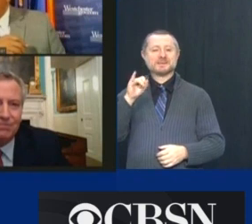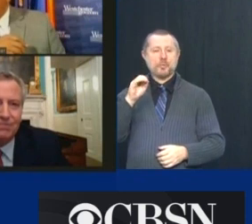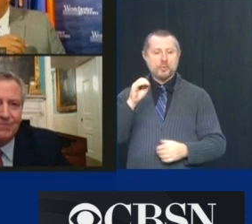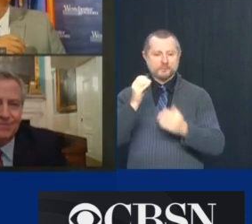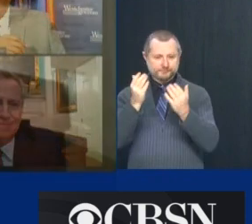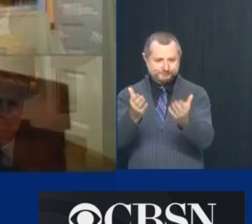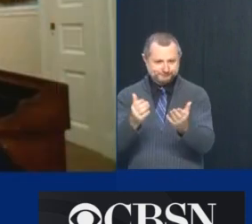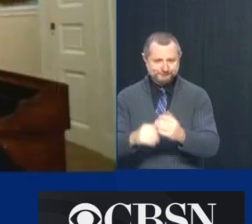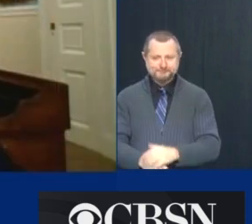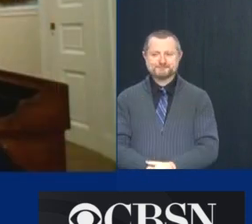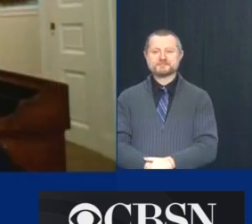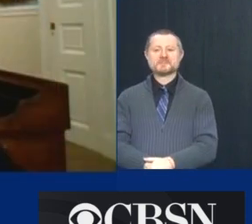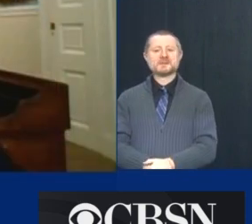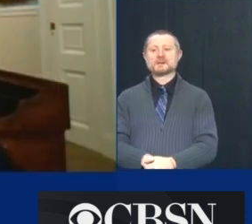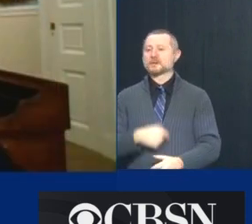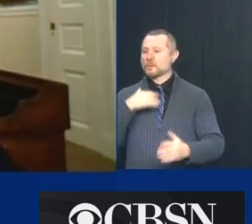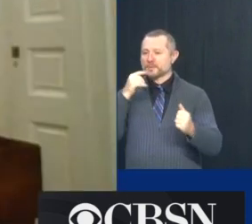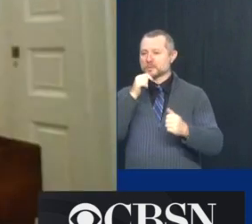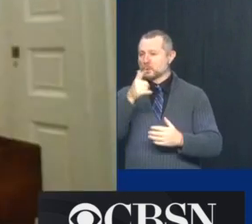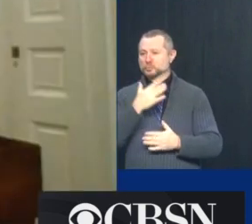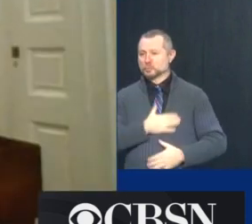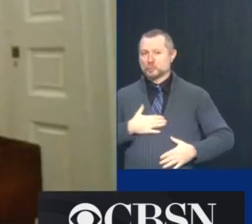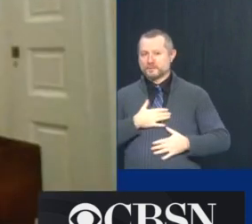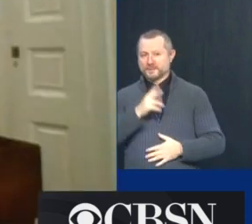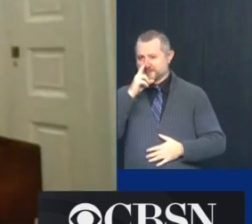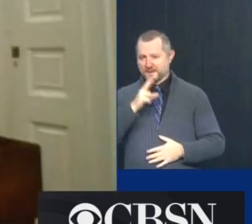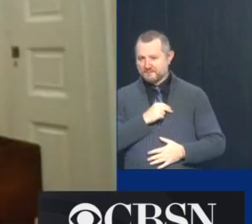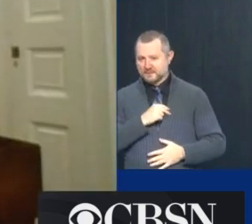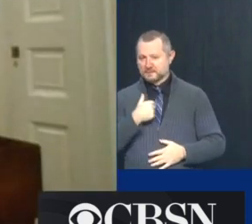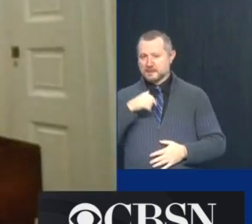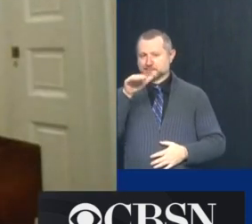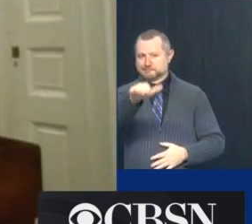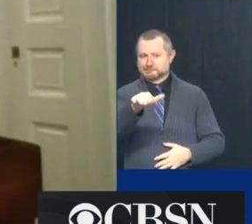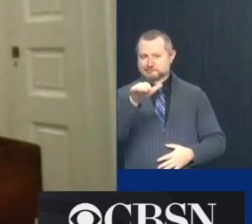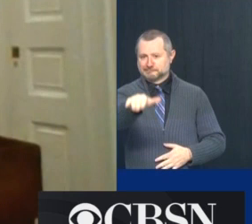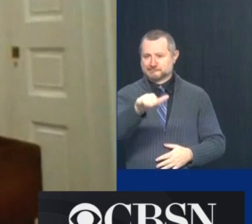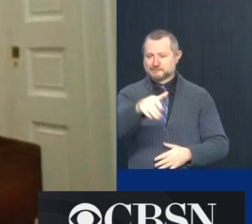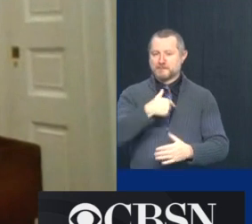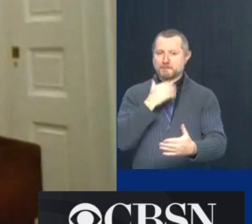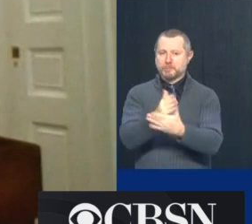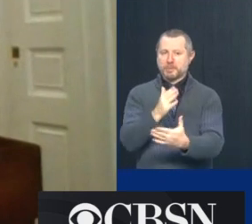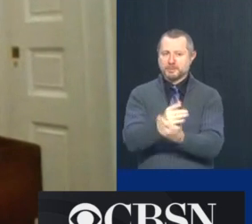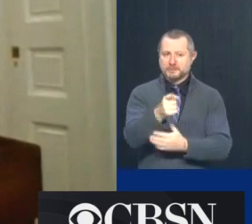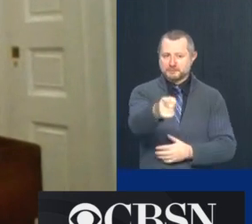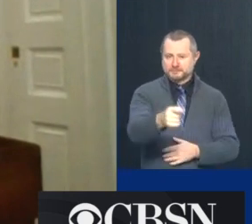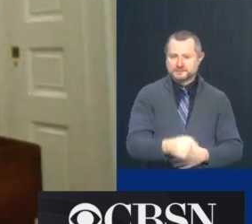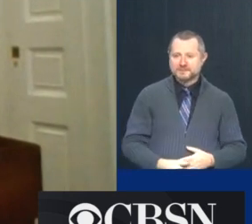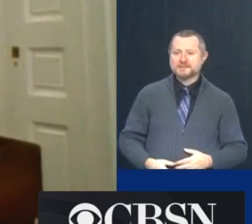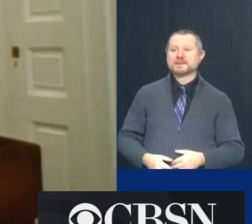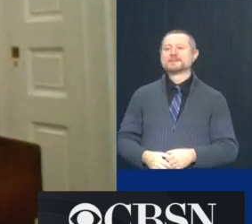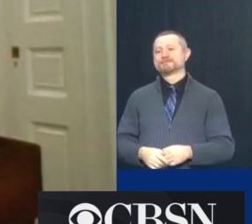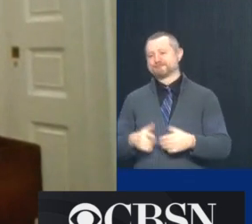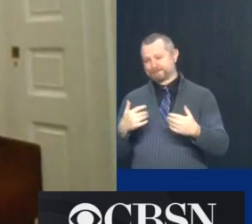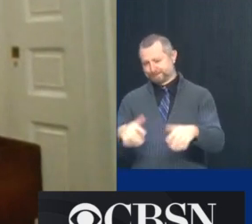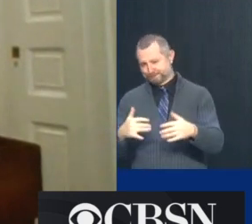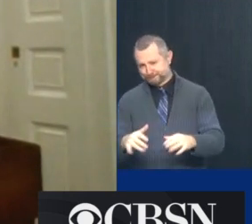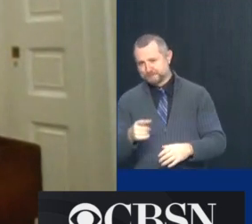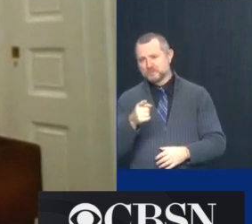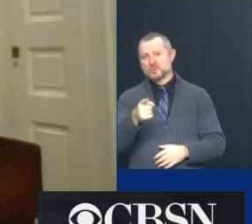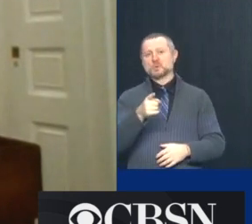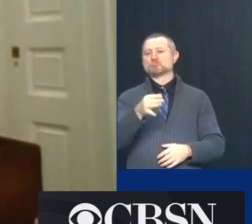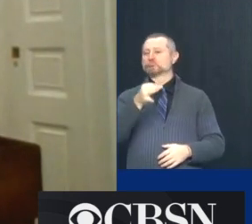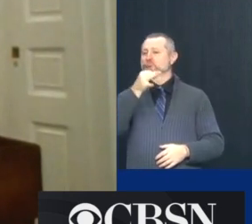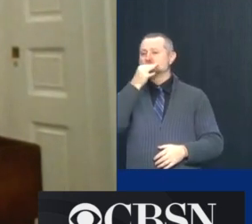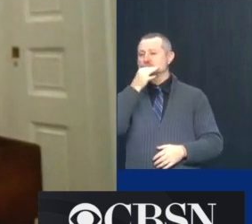chance to enjoy Thanksgiving because I kept interrupting. But he was very good at speaking with